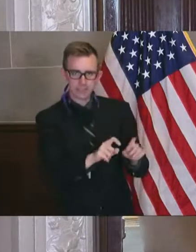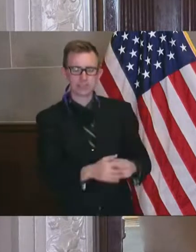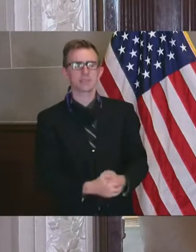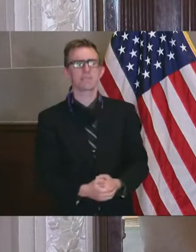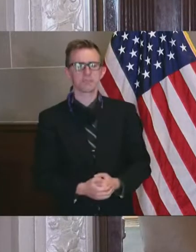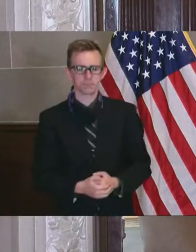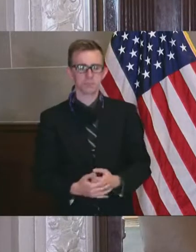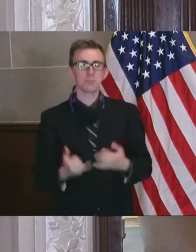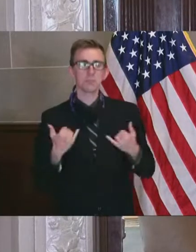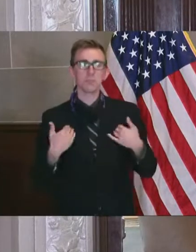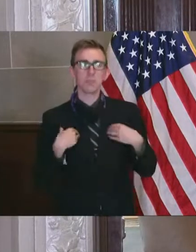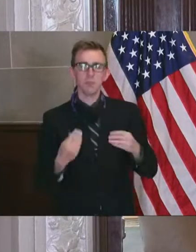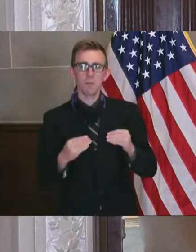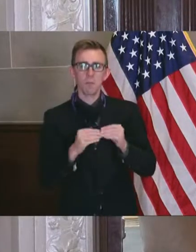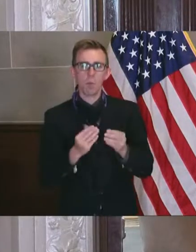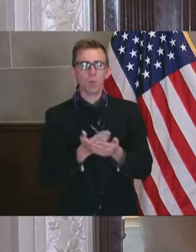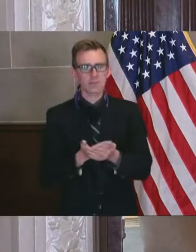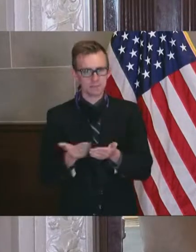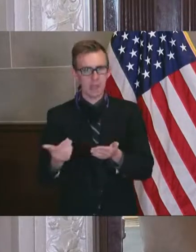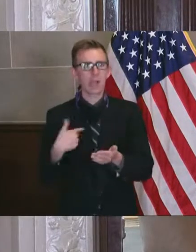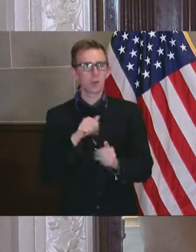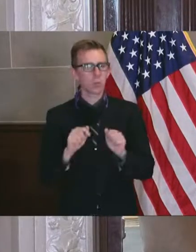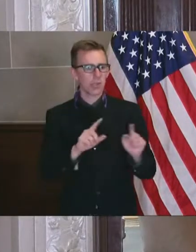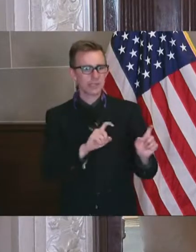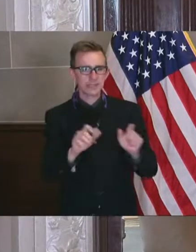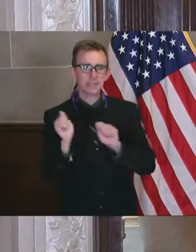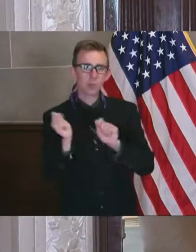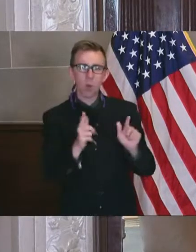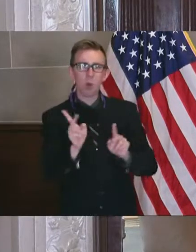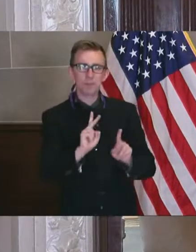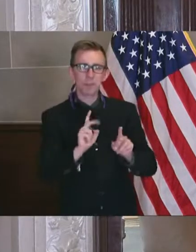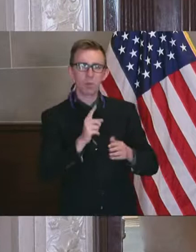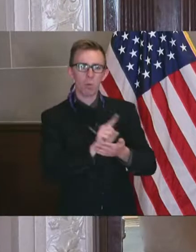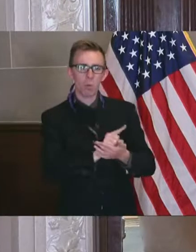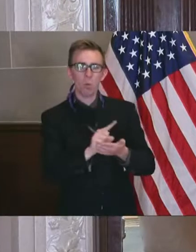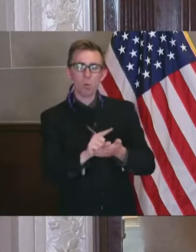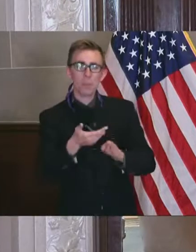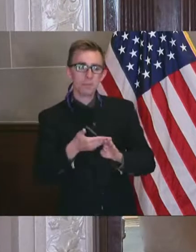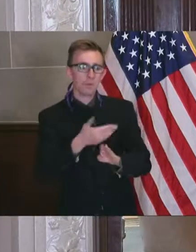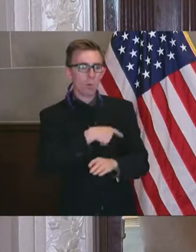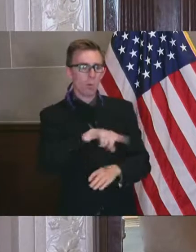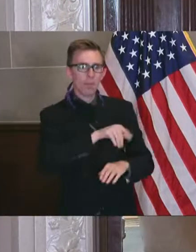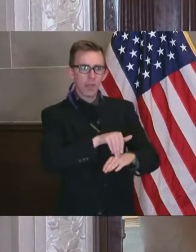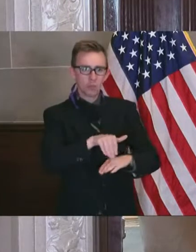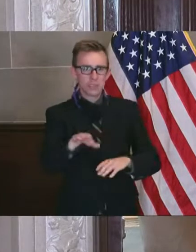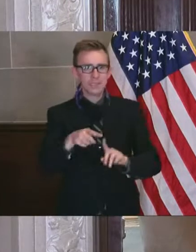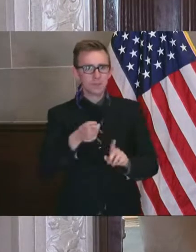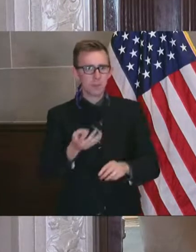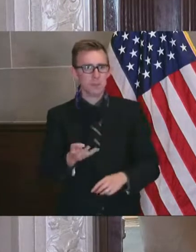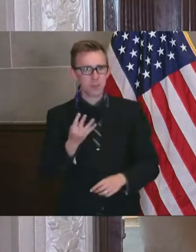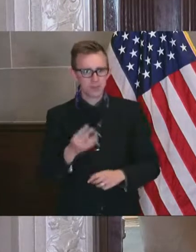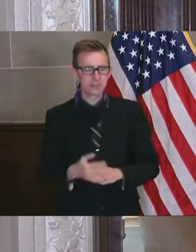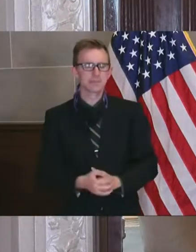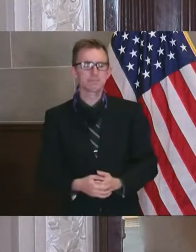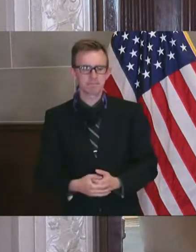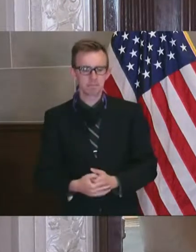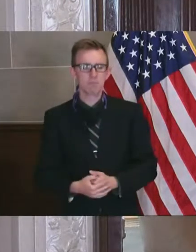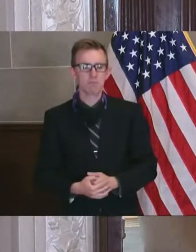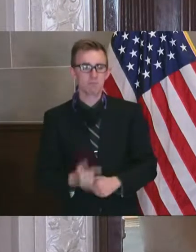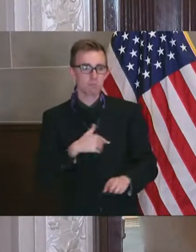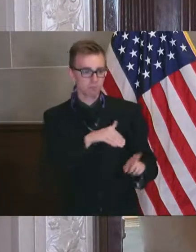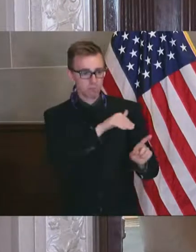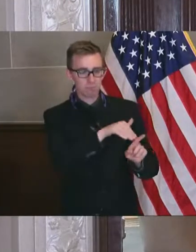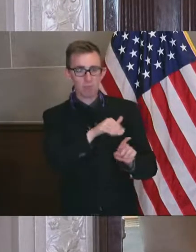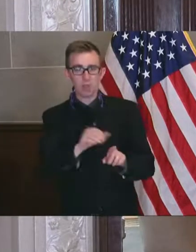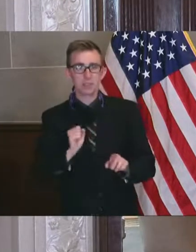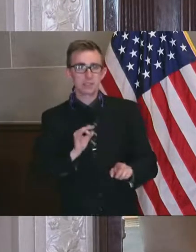additional supplies, we will be able to test everyone 1 week prior to their release from prison. I continue to remind